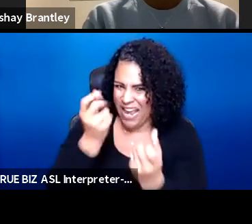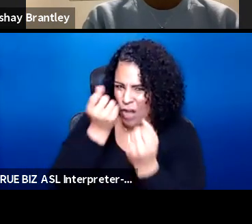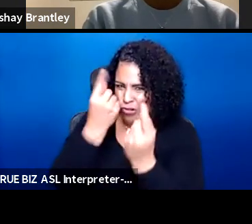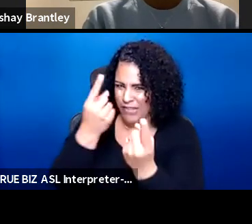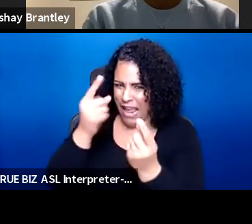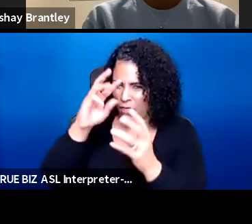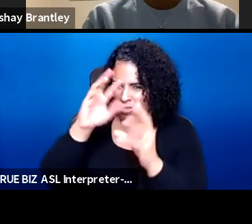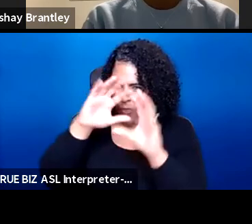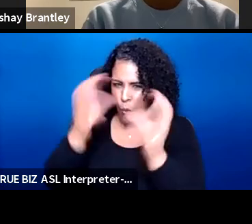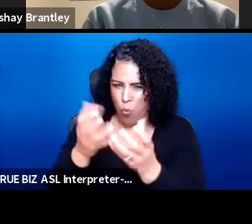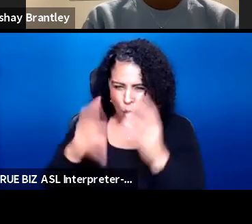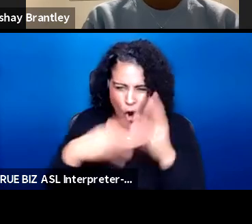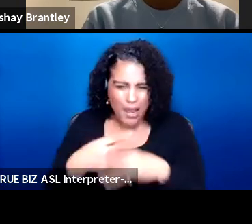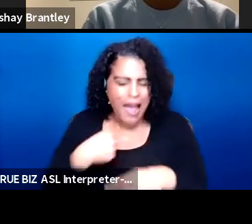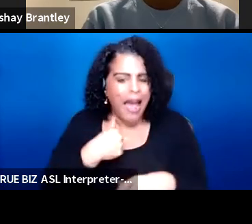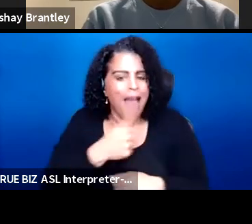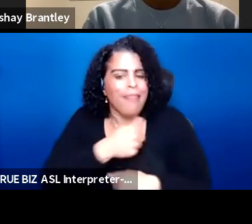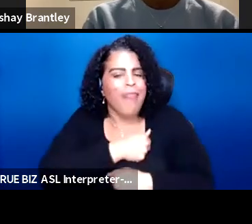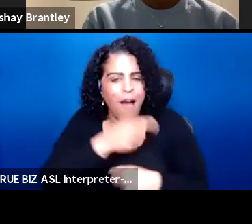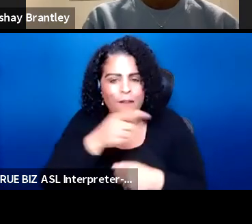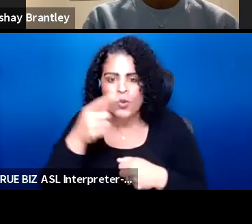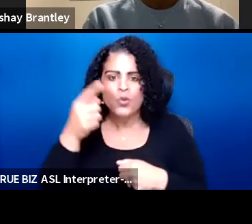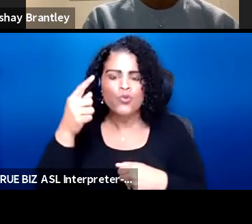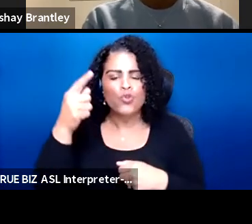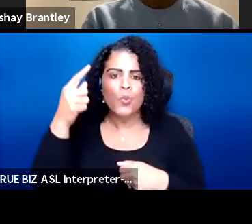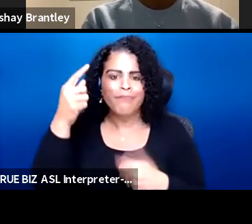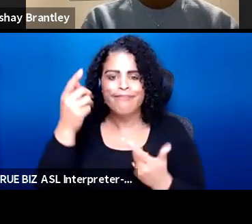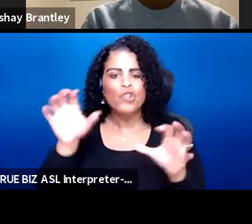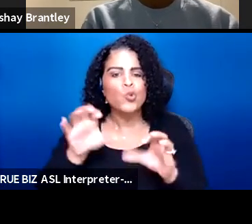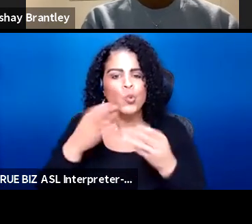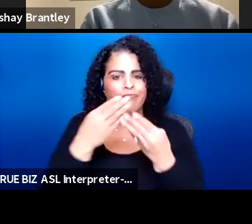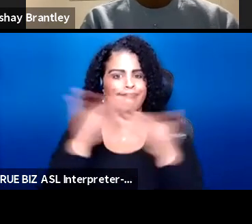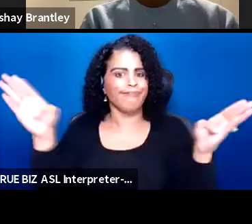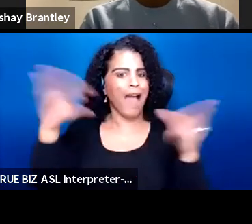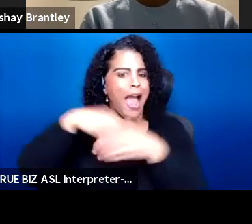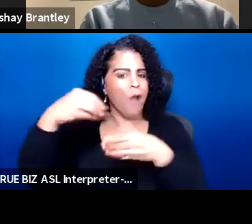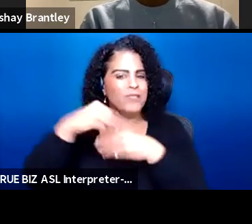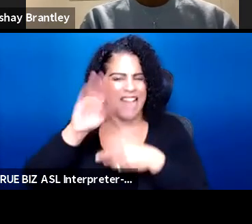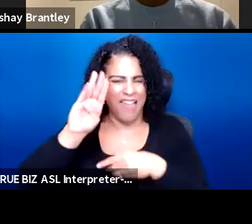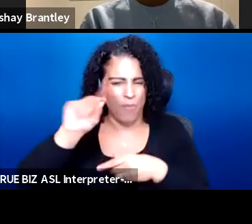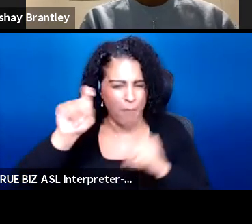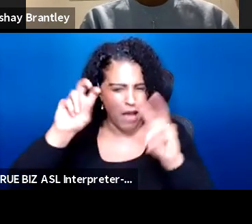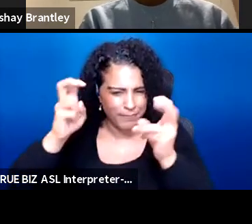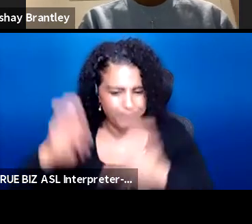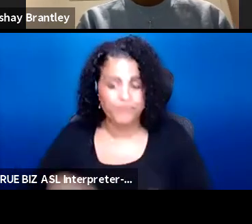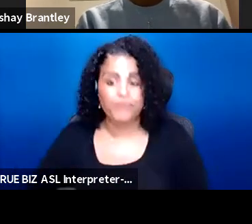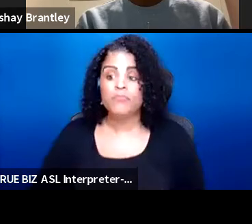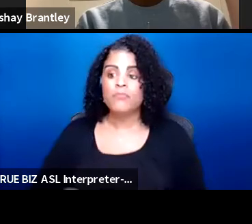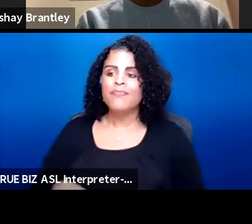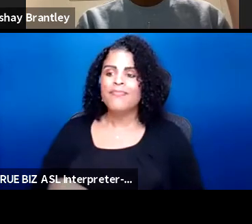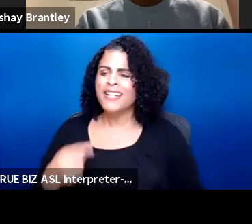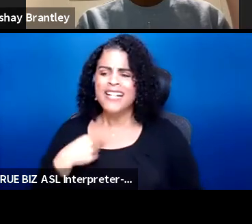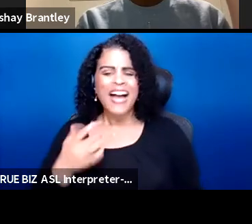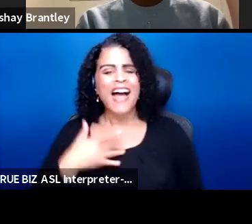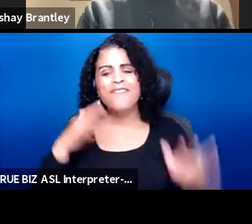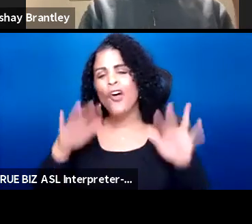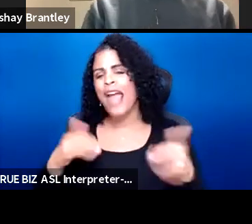able to do stuff that's outside of the box. So, yes, thank you for it. I feel so calm